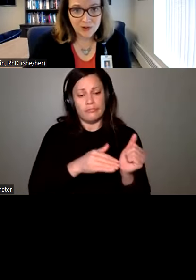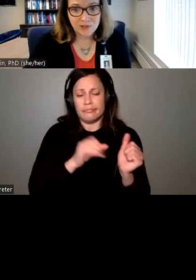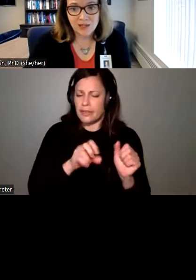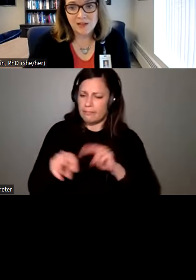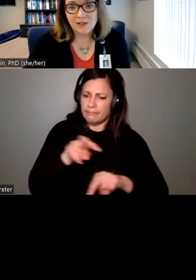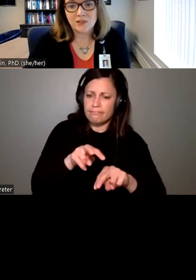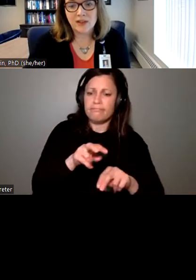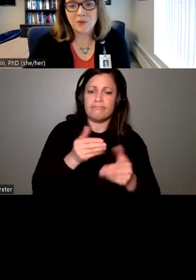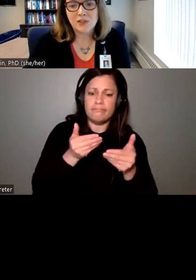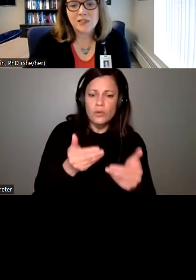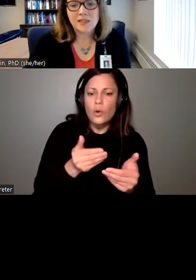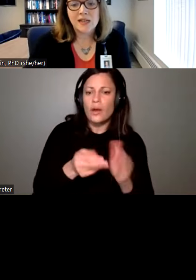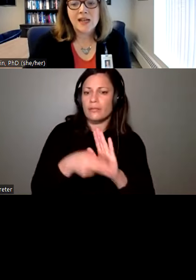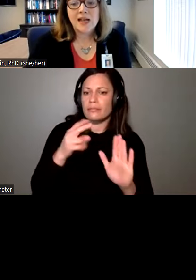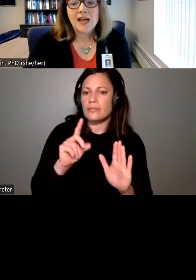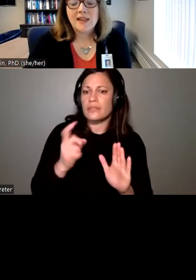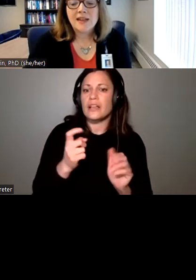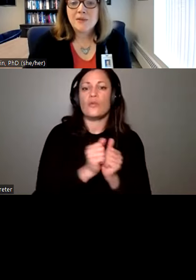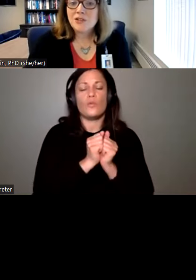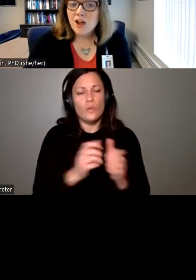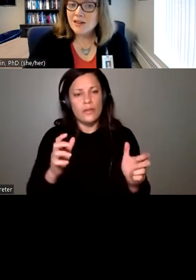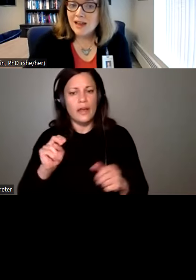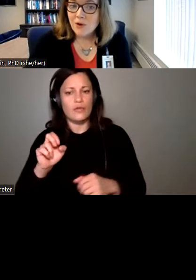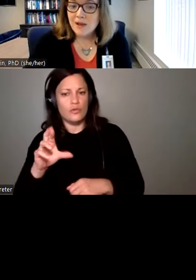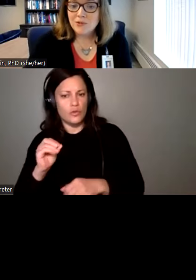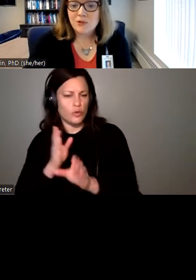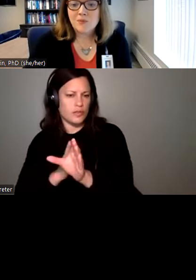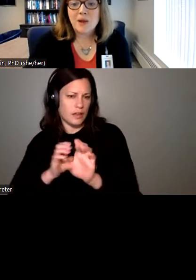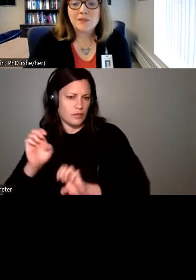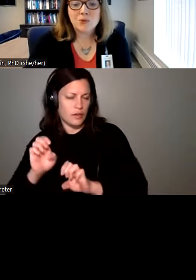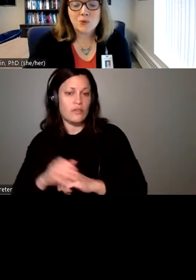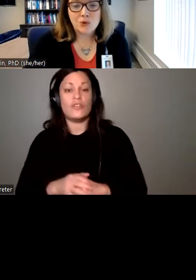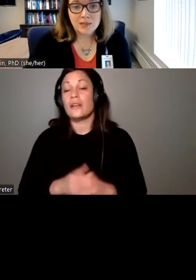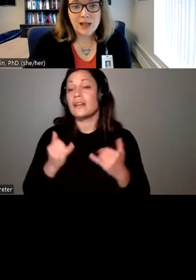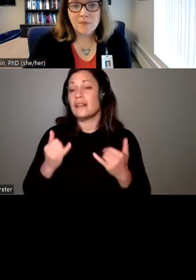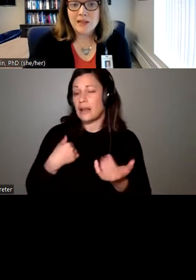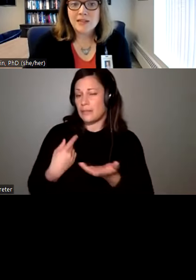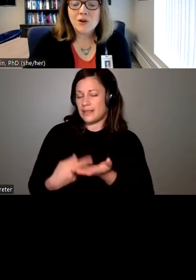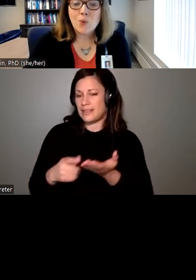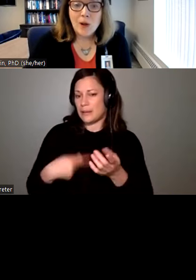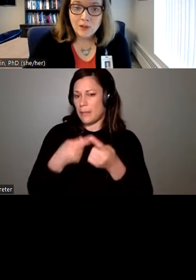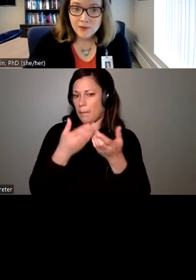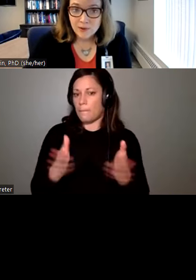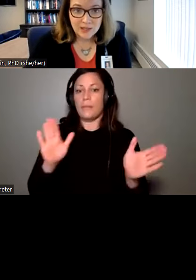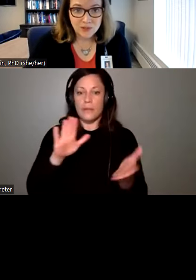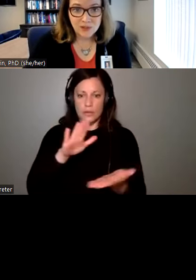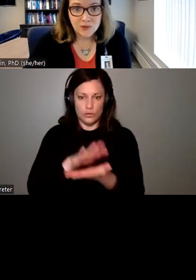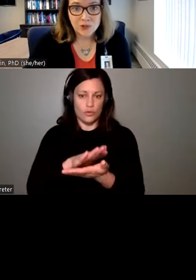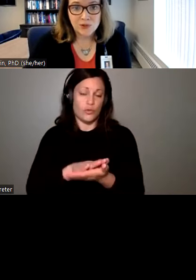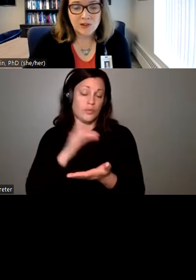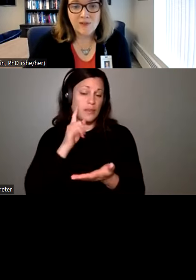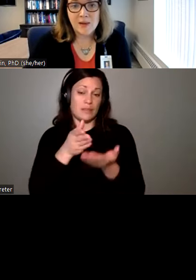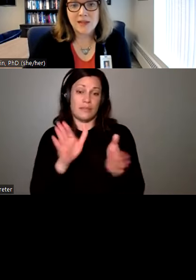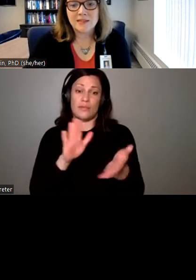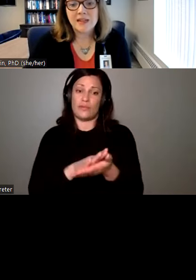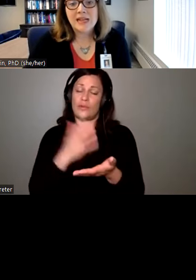without a neuropsychological evaluation. And then I'm going to talk now about sort of public schools, because they are a wealth of resources for